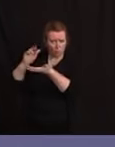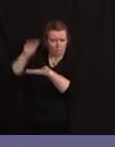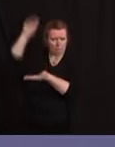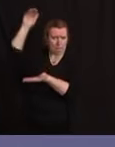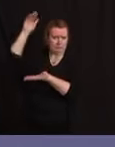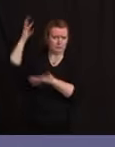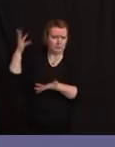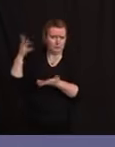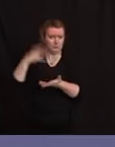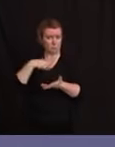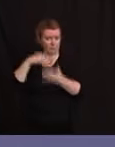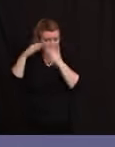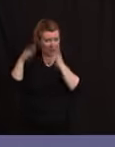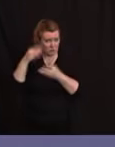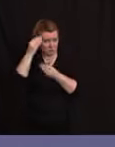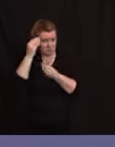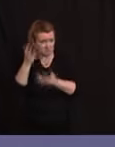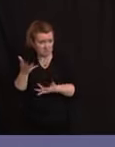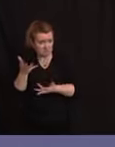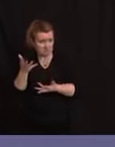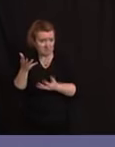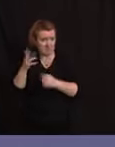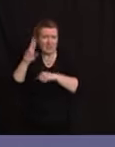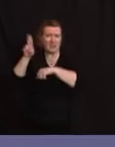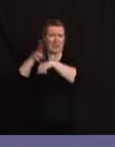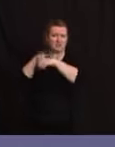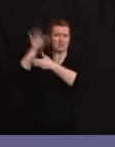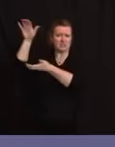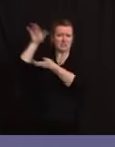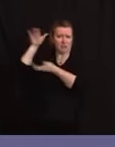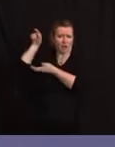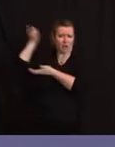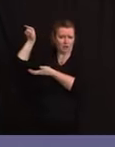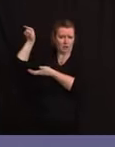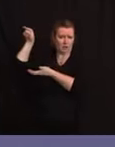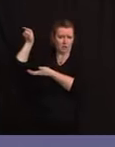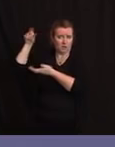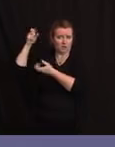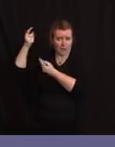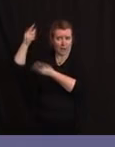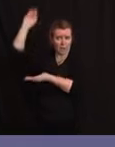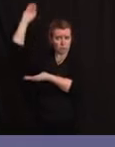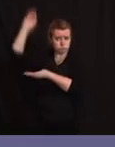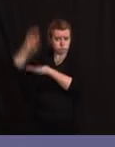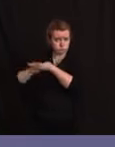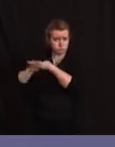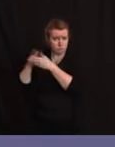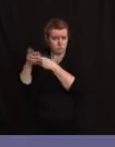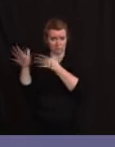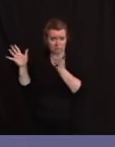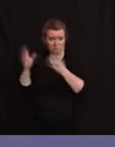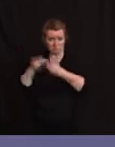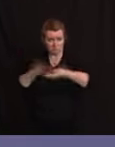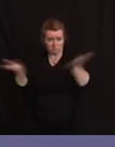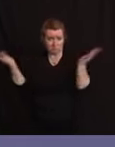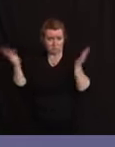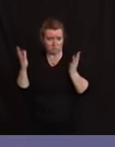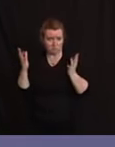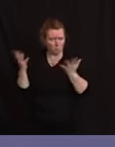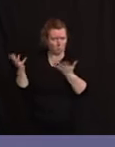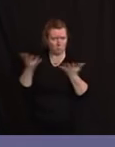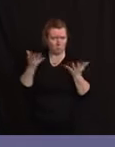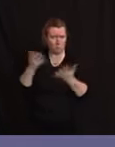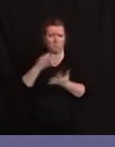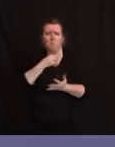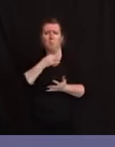government that the national stockpile was depleted and that no more distributions would be made from it? If so, when